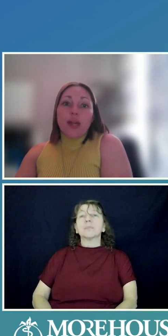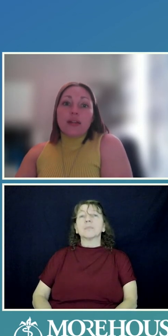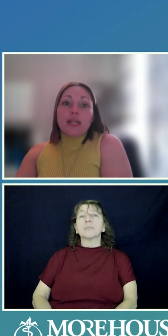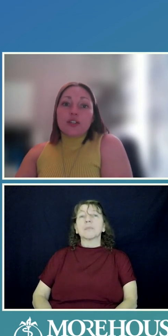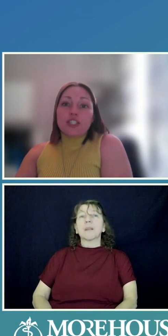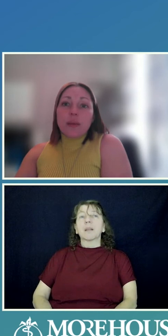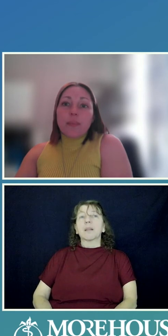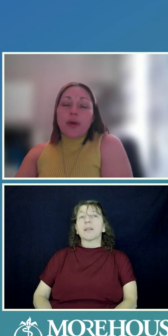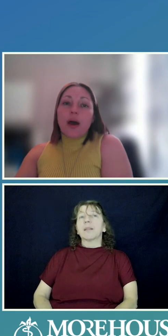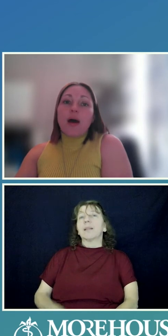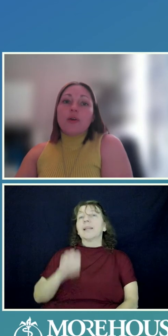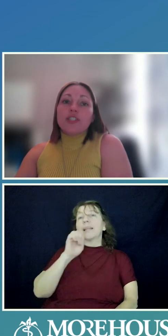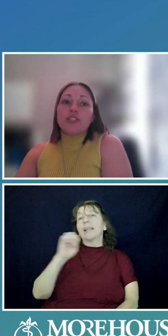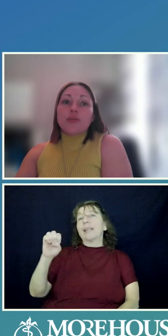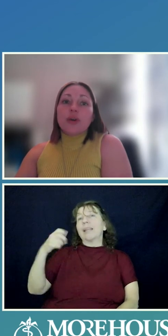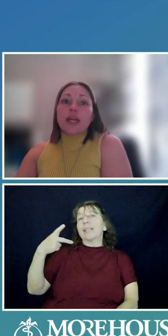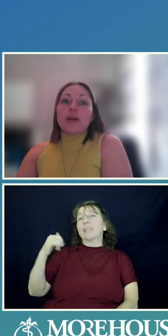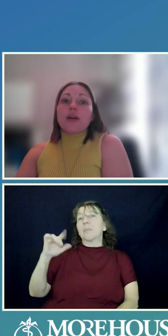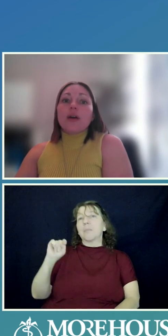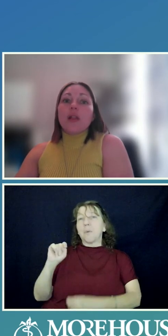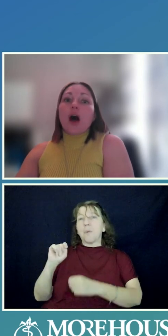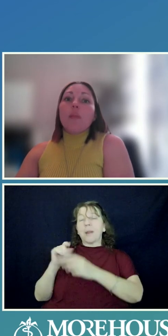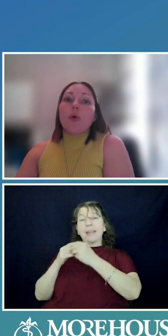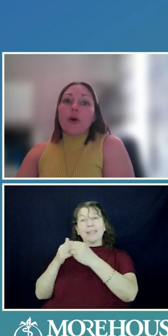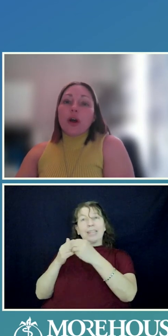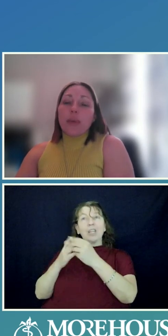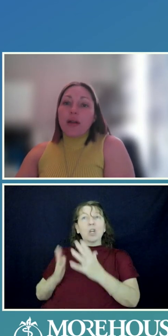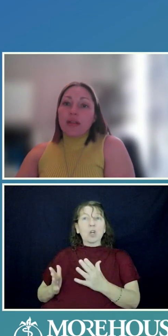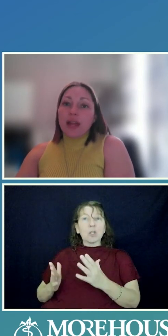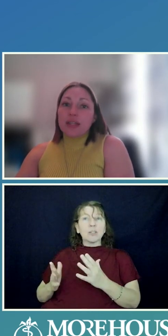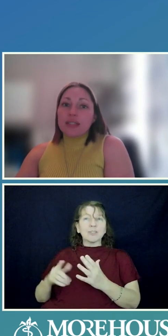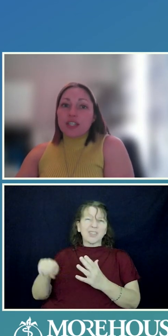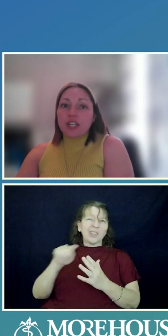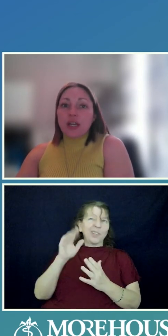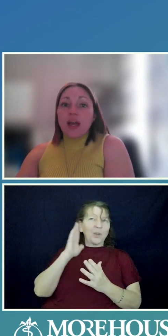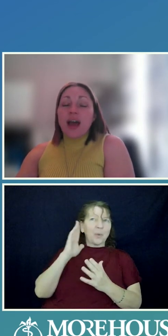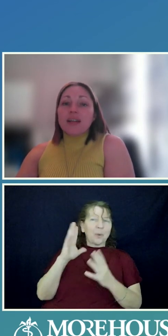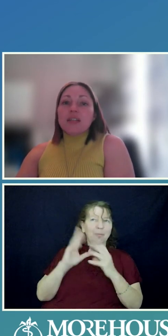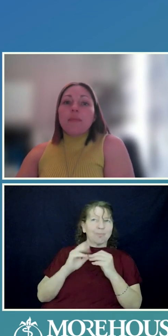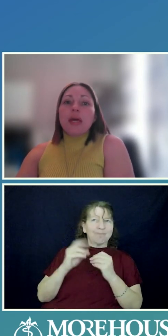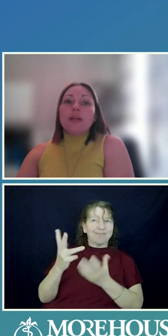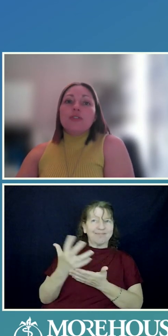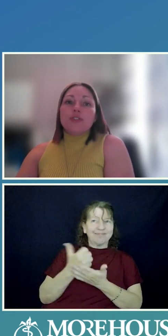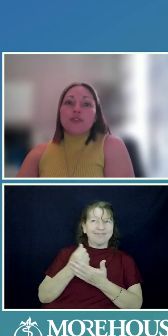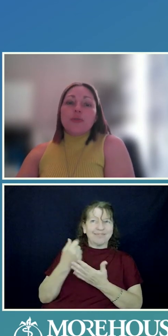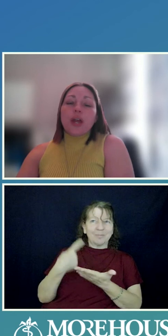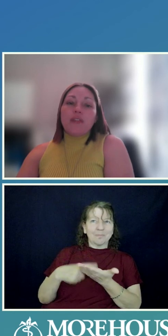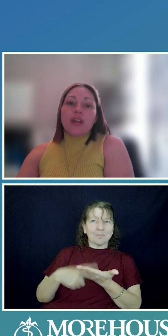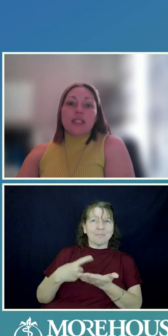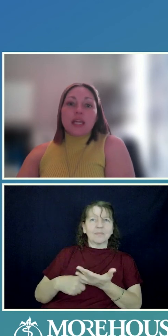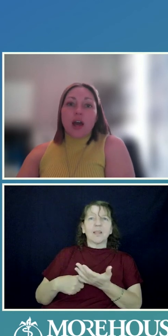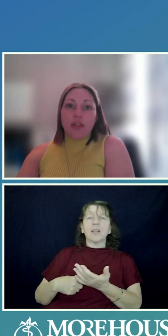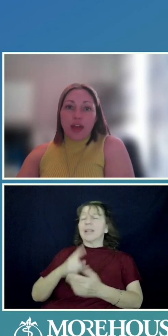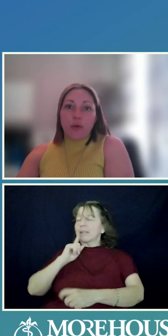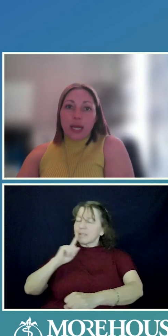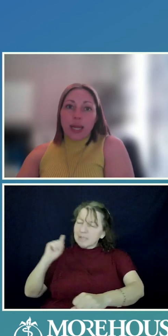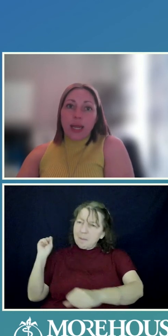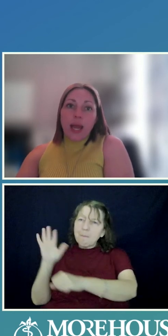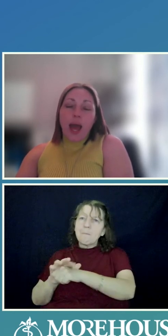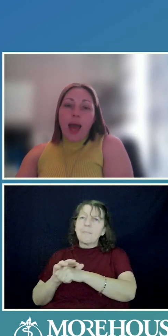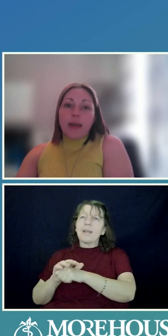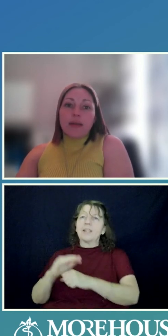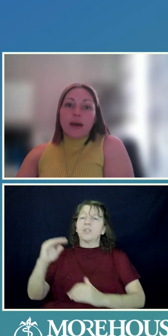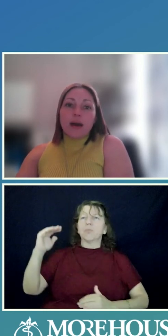East Point leadership, which you will hear a lot more about in the next session, has committed to advancing health